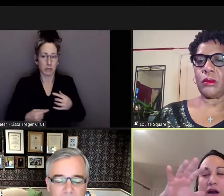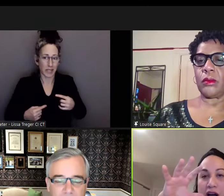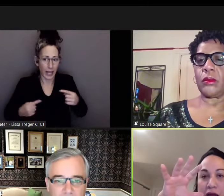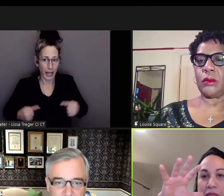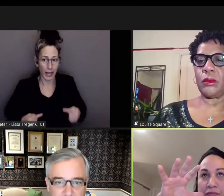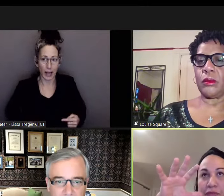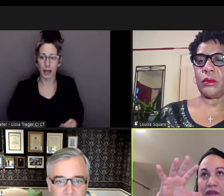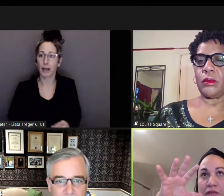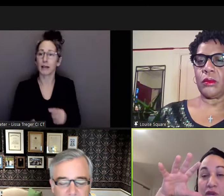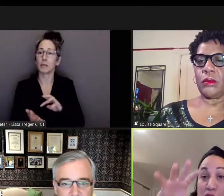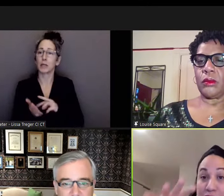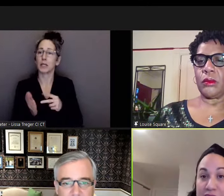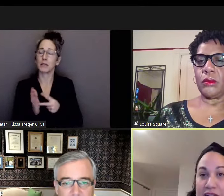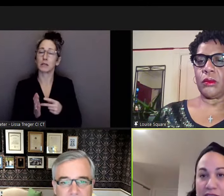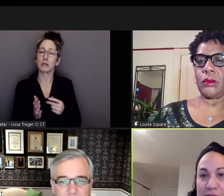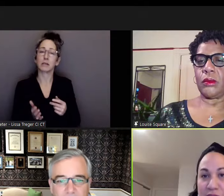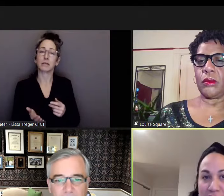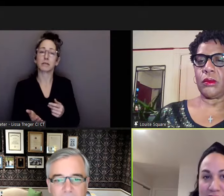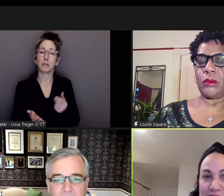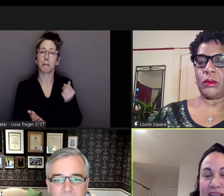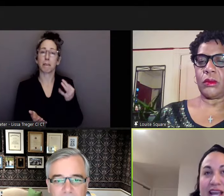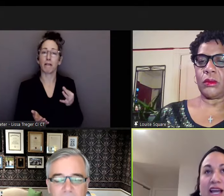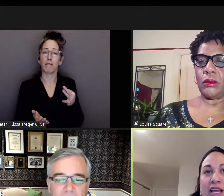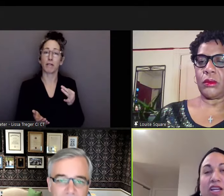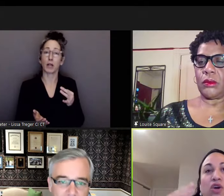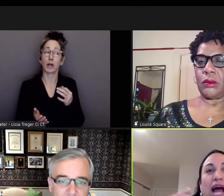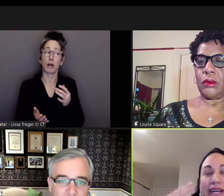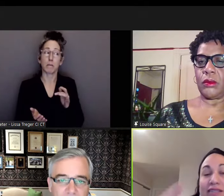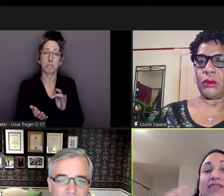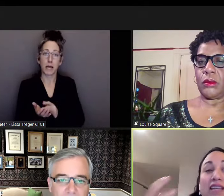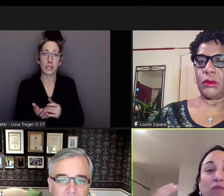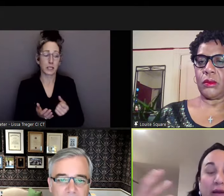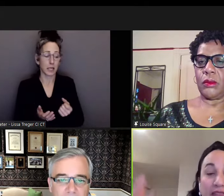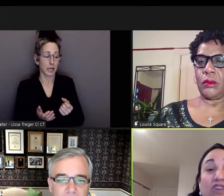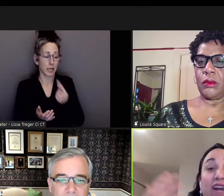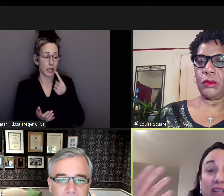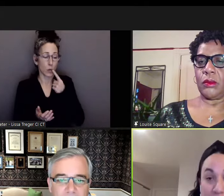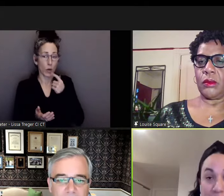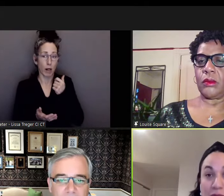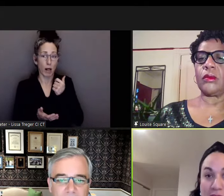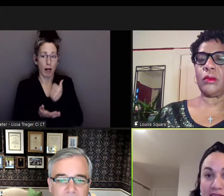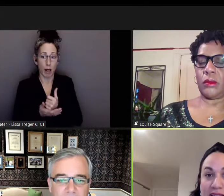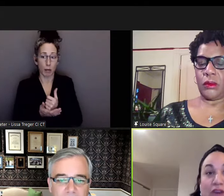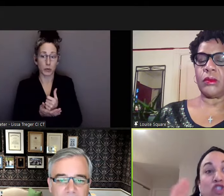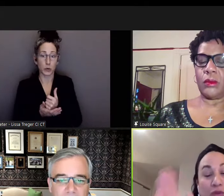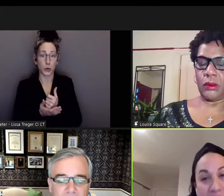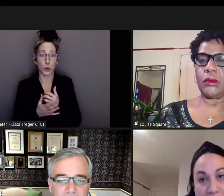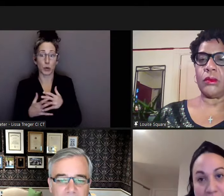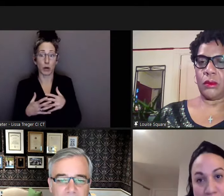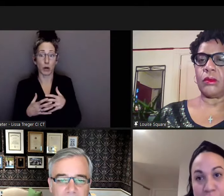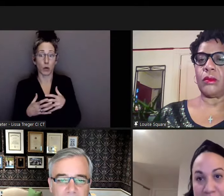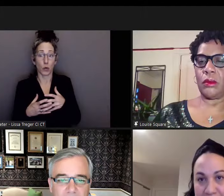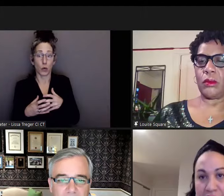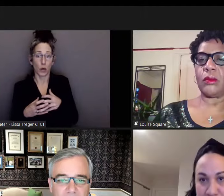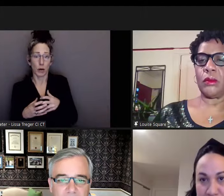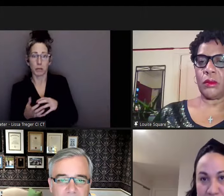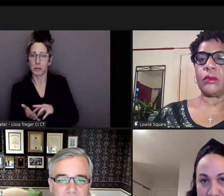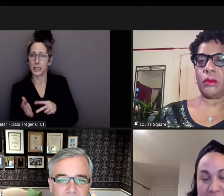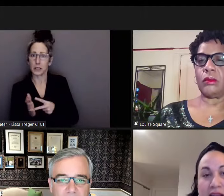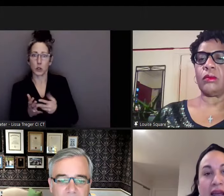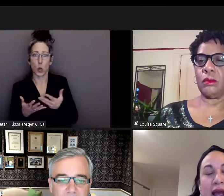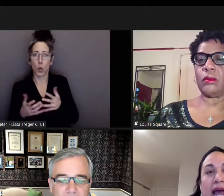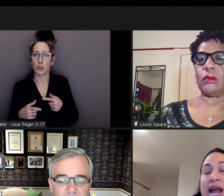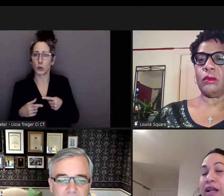somehow mute that response, I can see why theoretically people may say, oh, don't take those